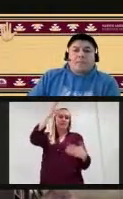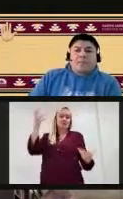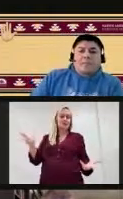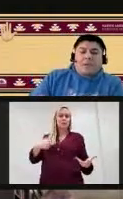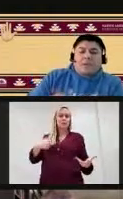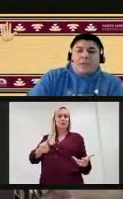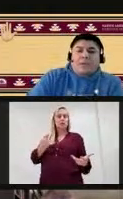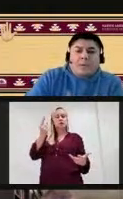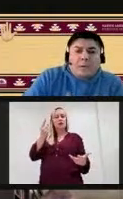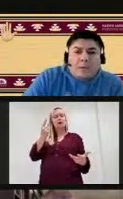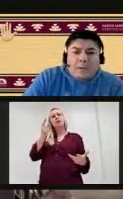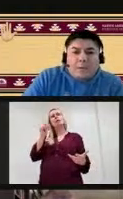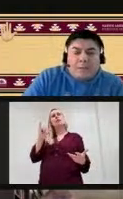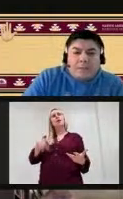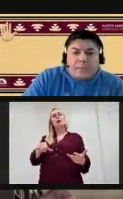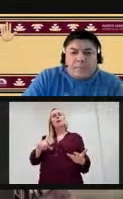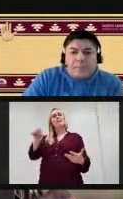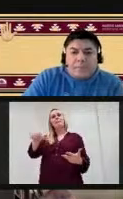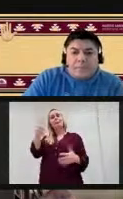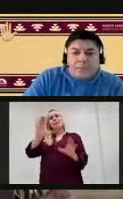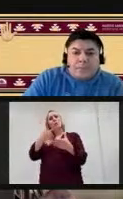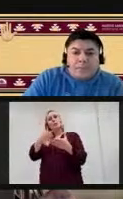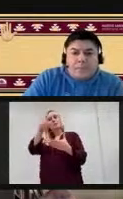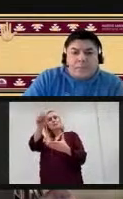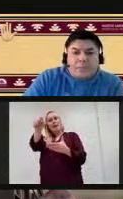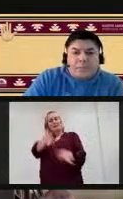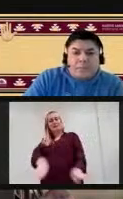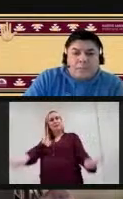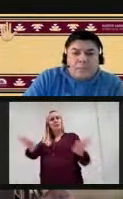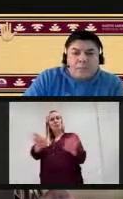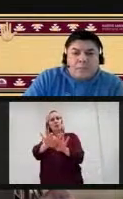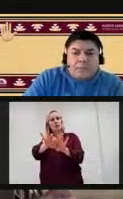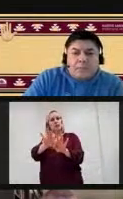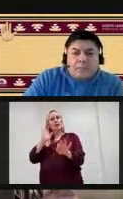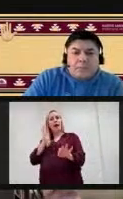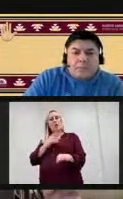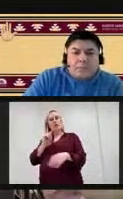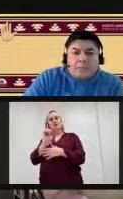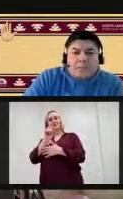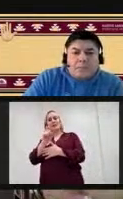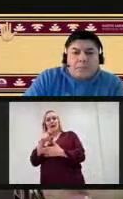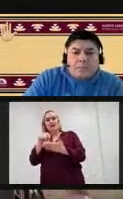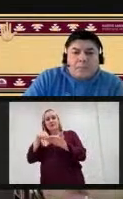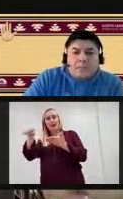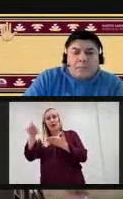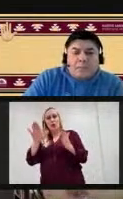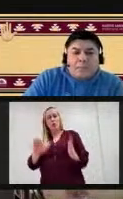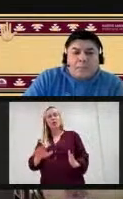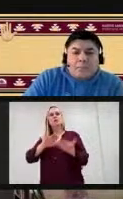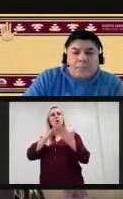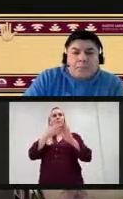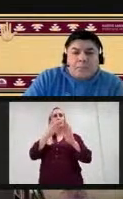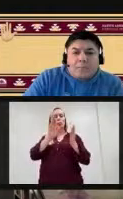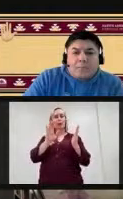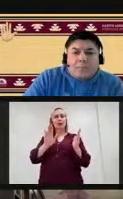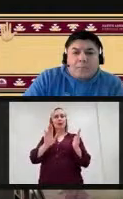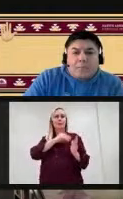that there's other groups that are important as well, like our taxpayers and other community members who,